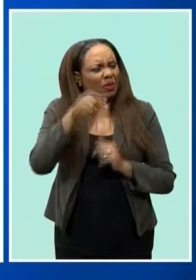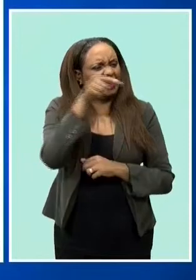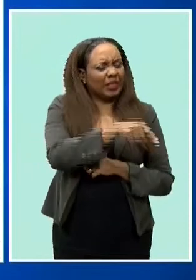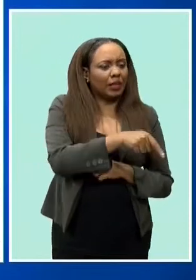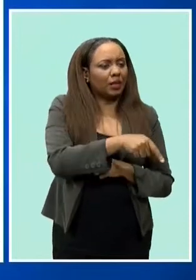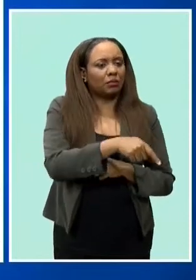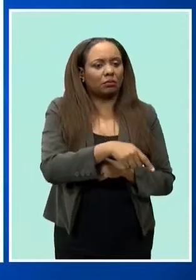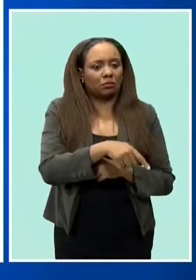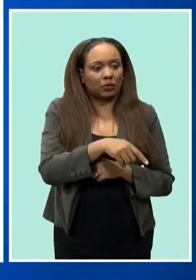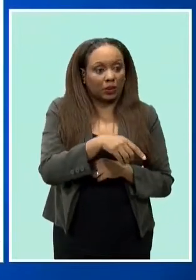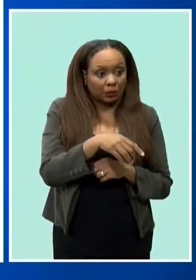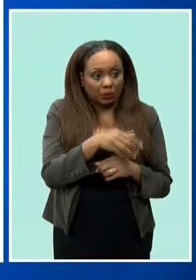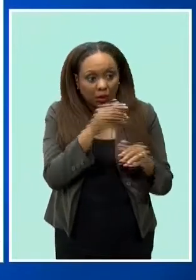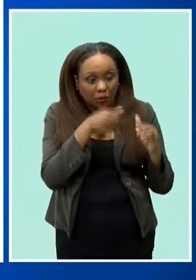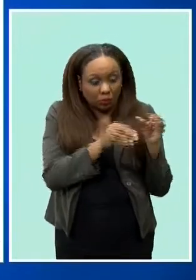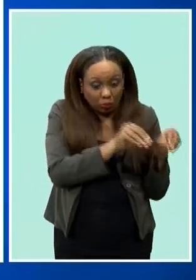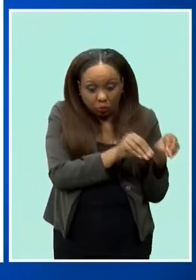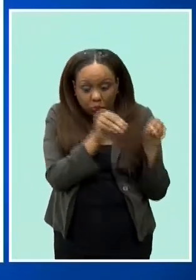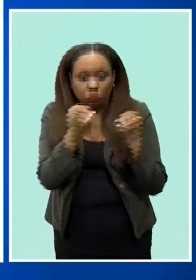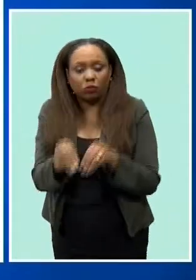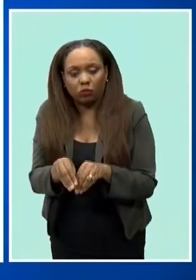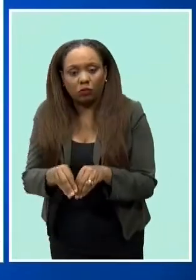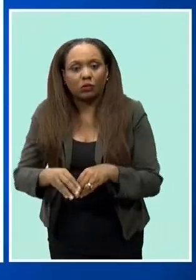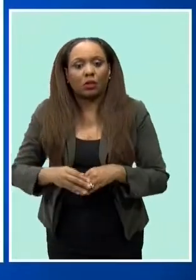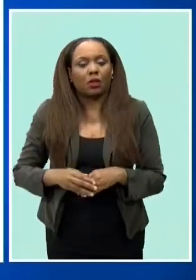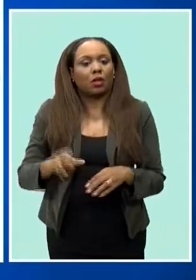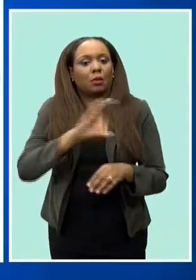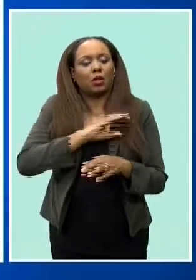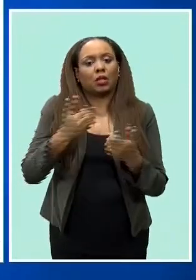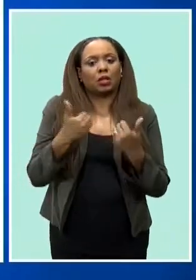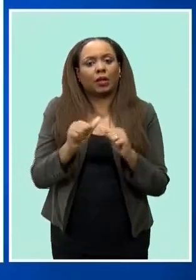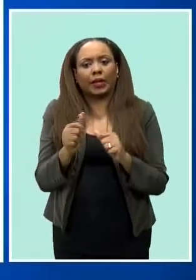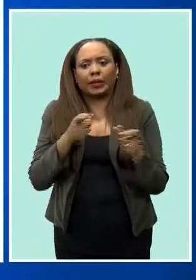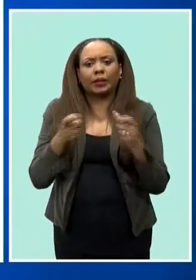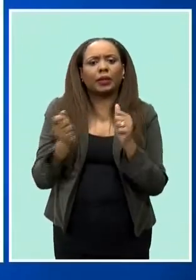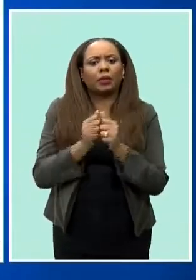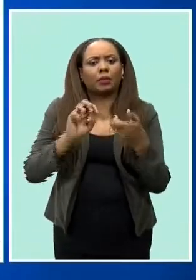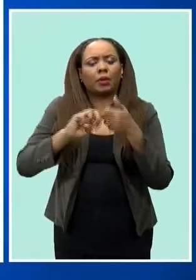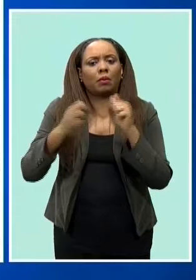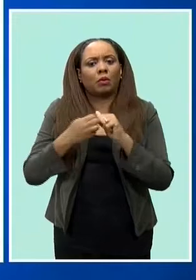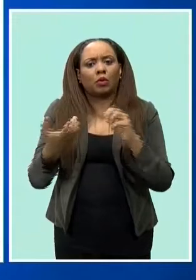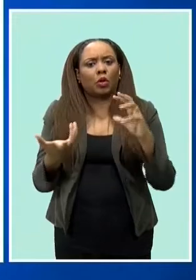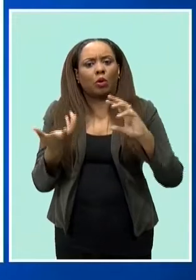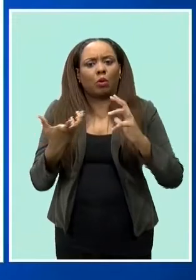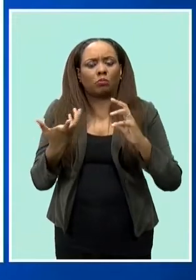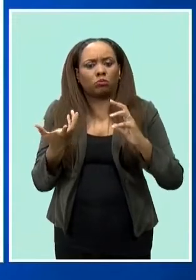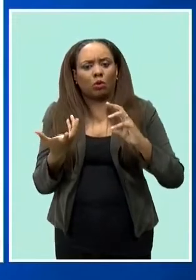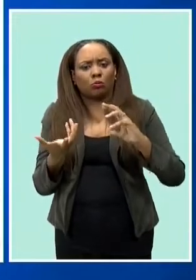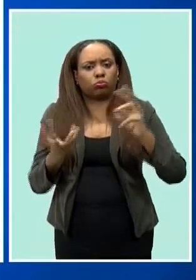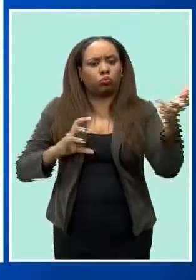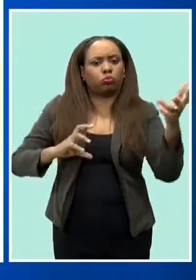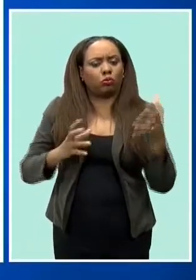police divisions are trying to tackle the issue before it spirals out of control. So we have